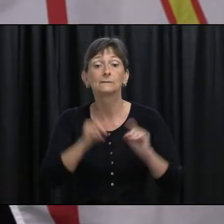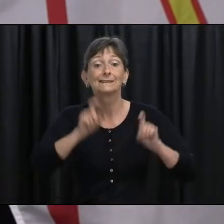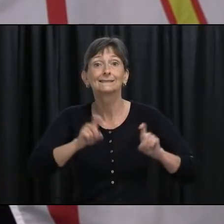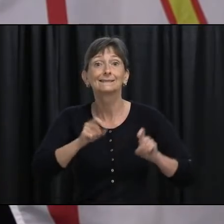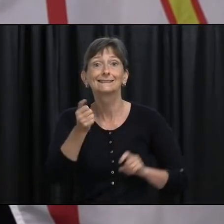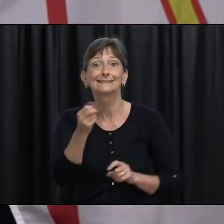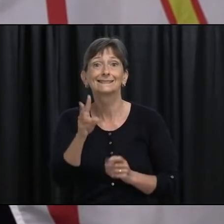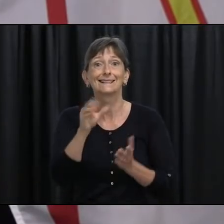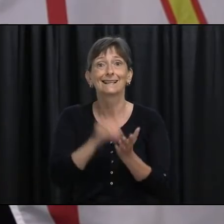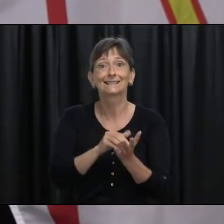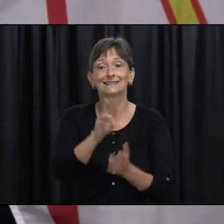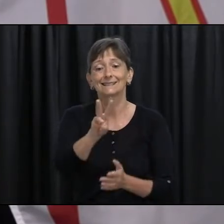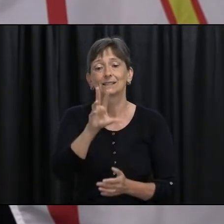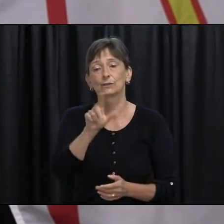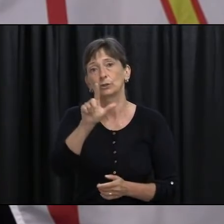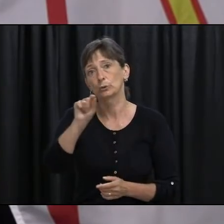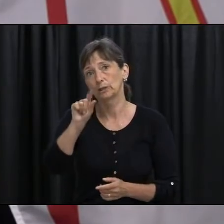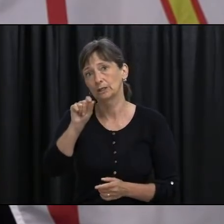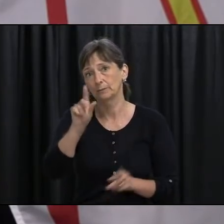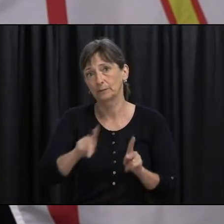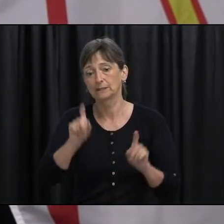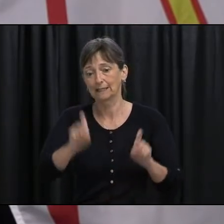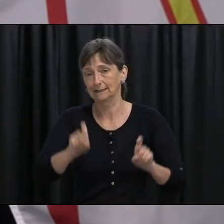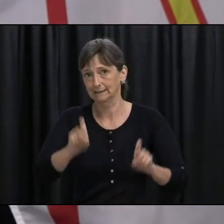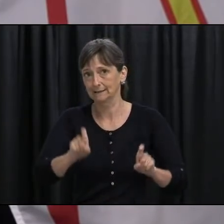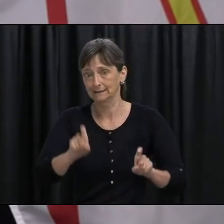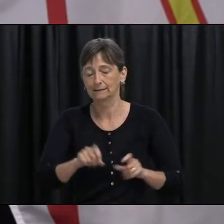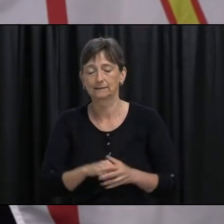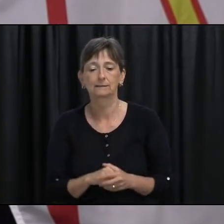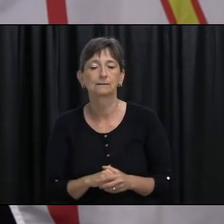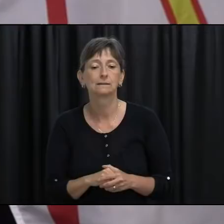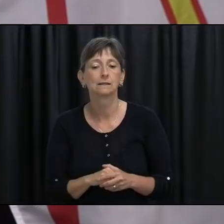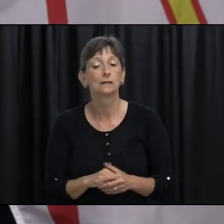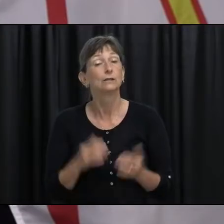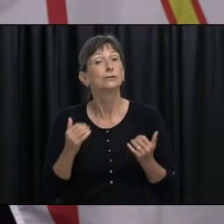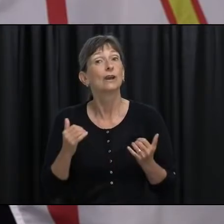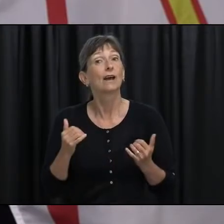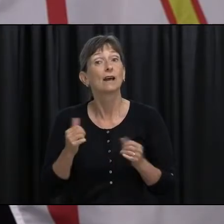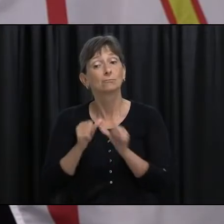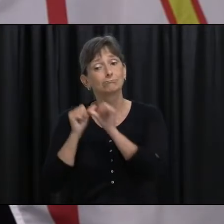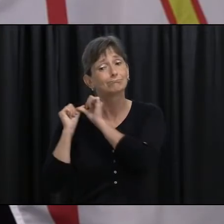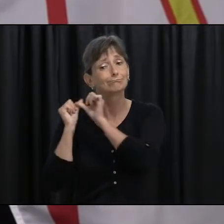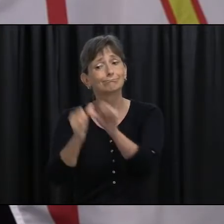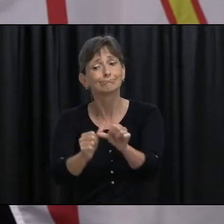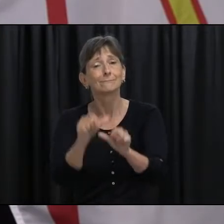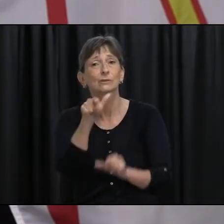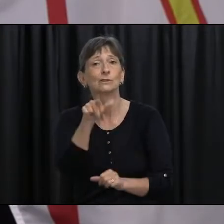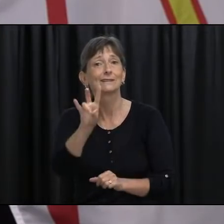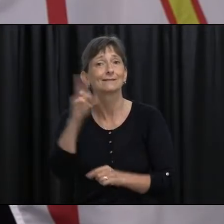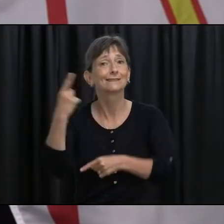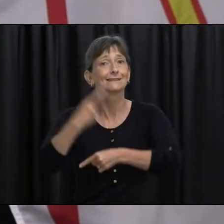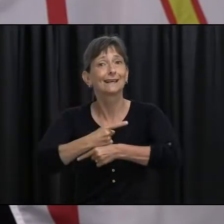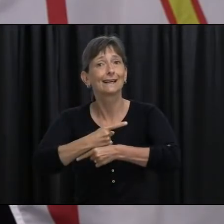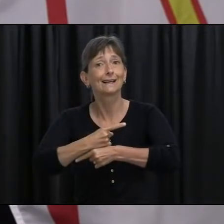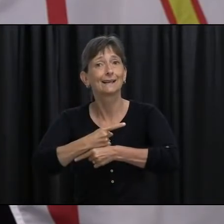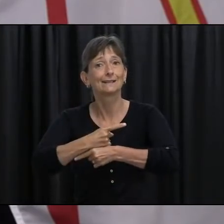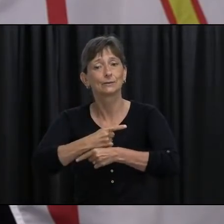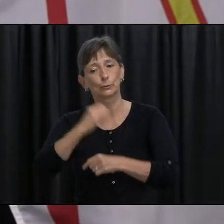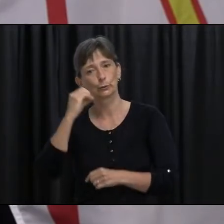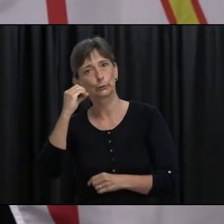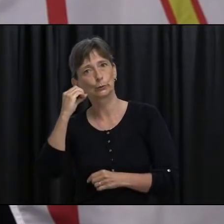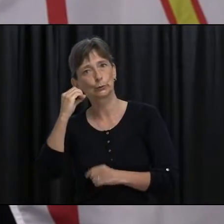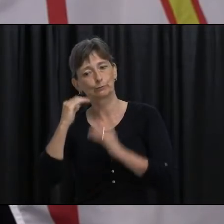tested 16,620 people. Today marks our 27th consecutive day with no new confirmed cases